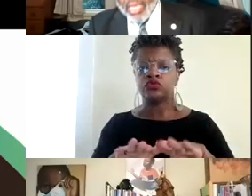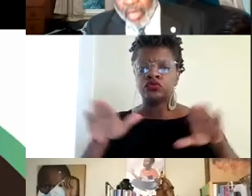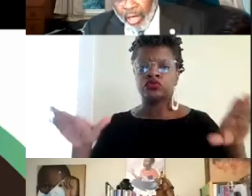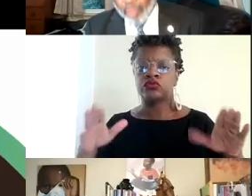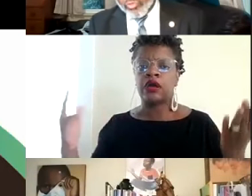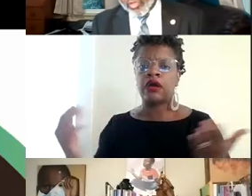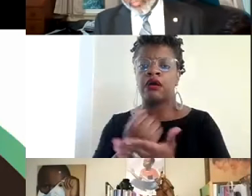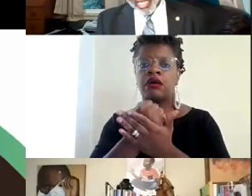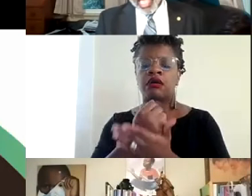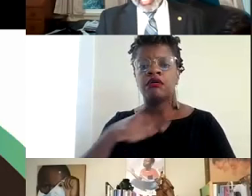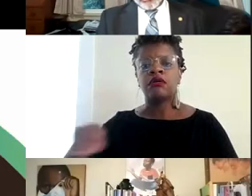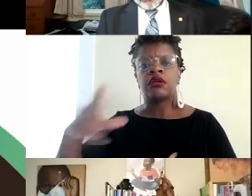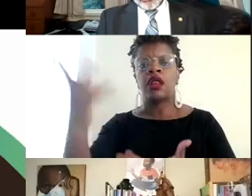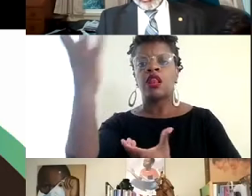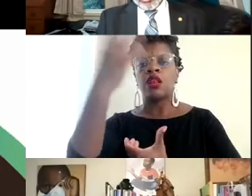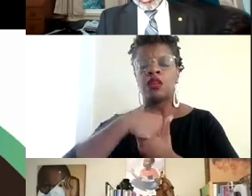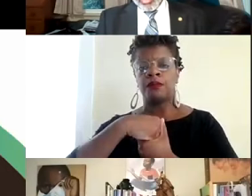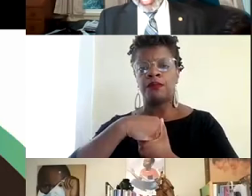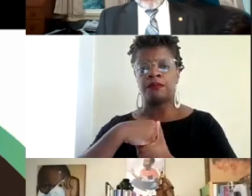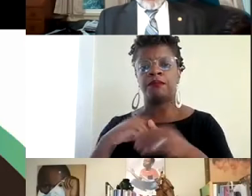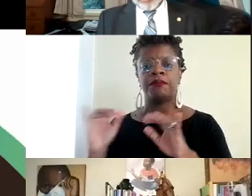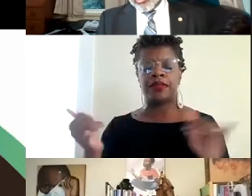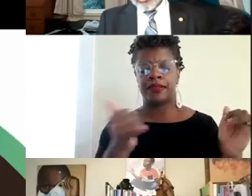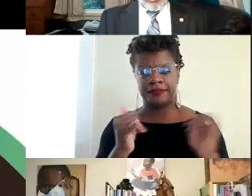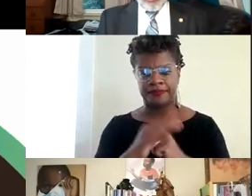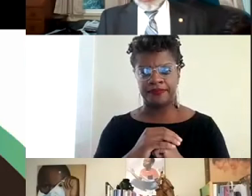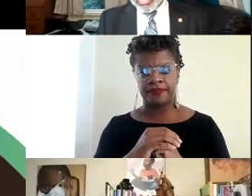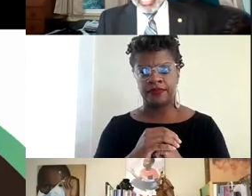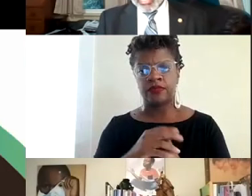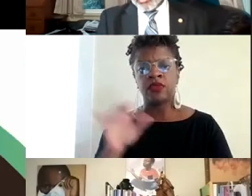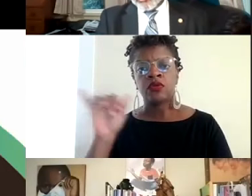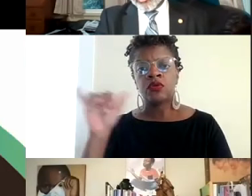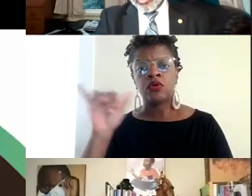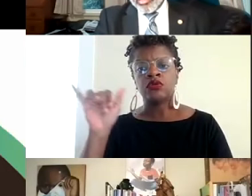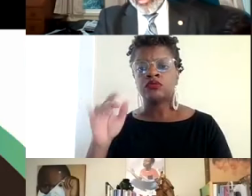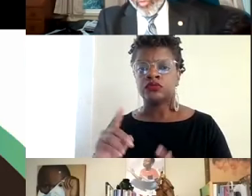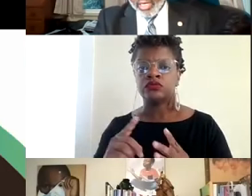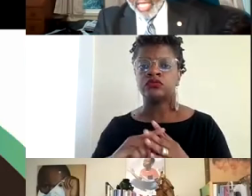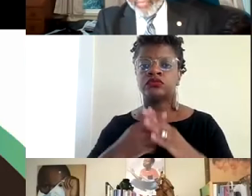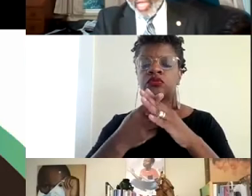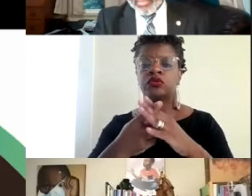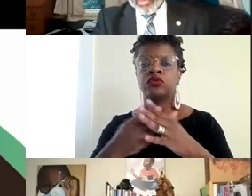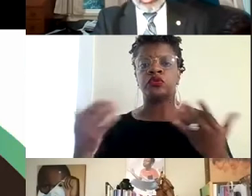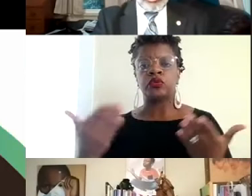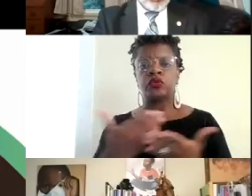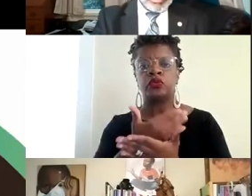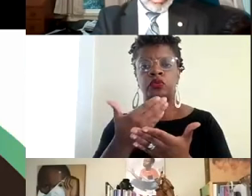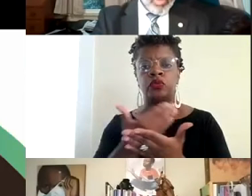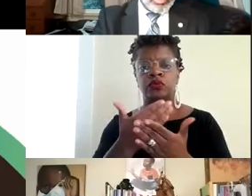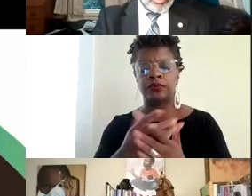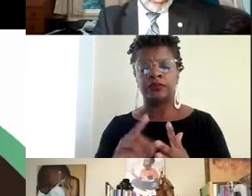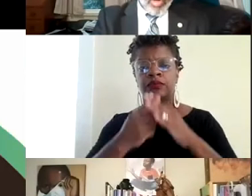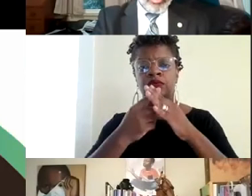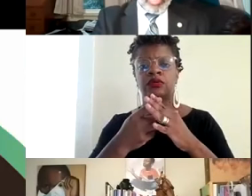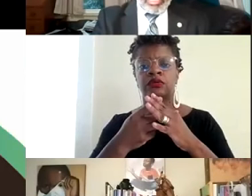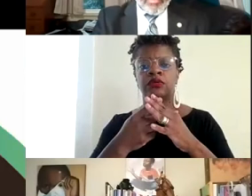of inclusive play, and to build new beginnings for a lifetime of social and